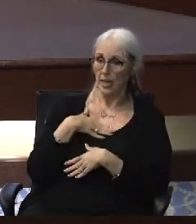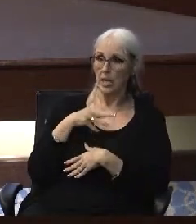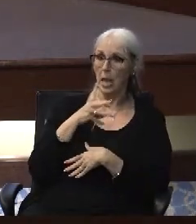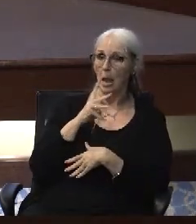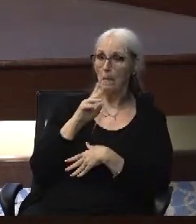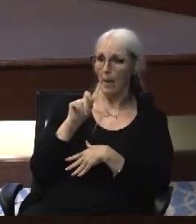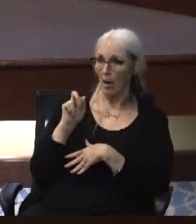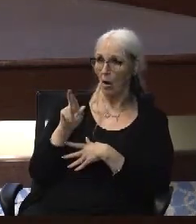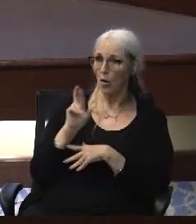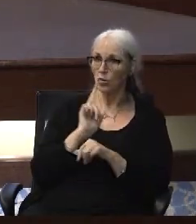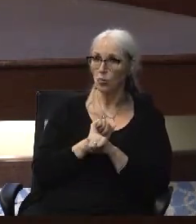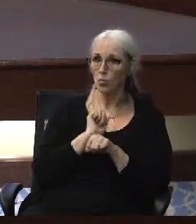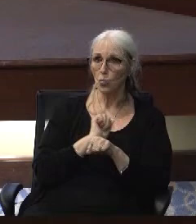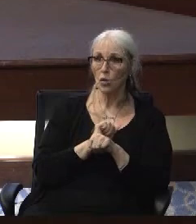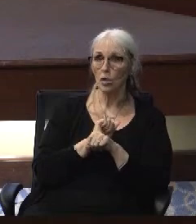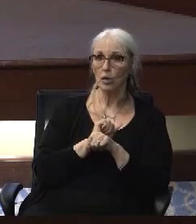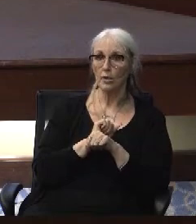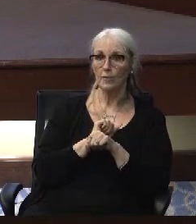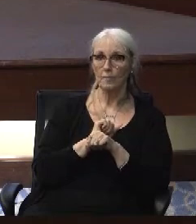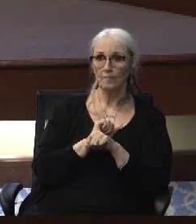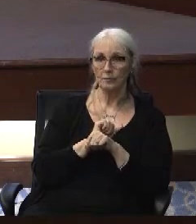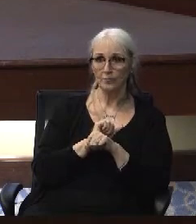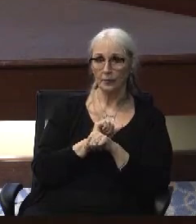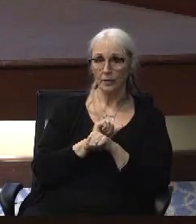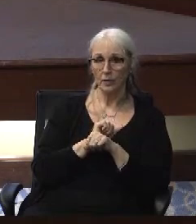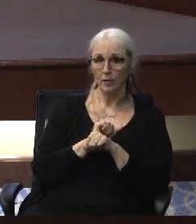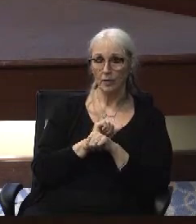work on again, we're kind of having this